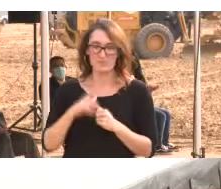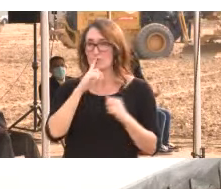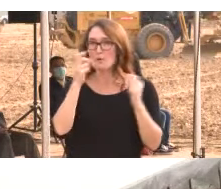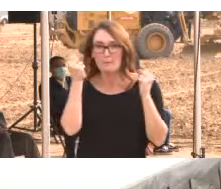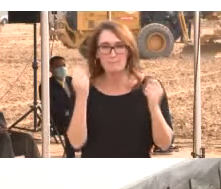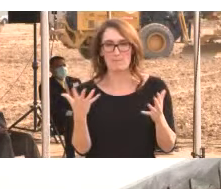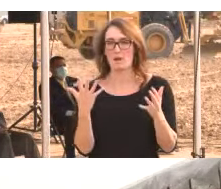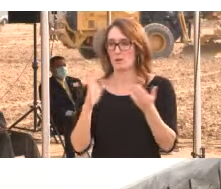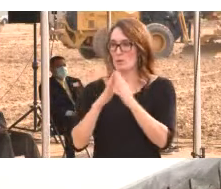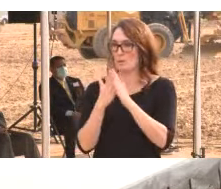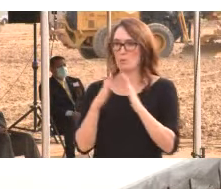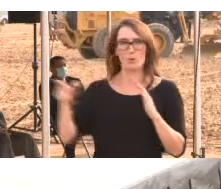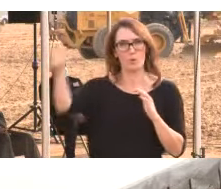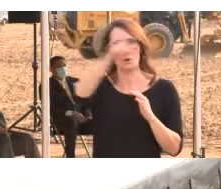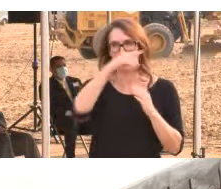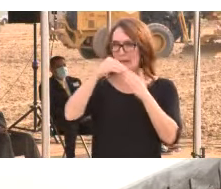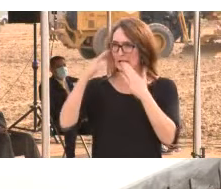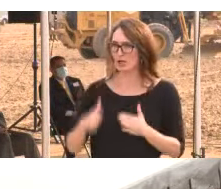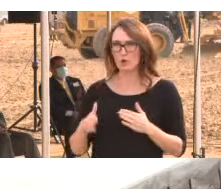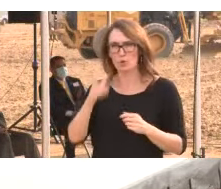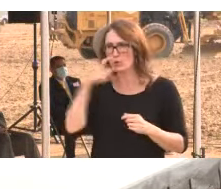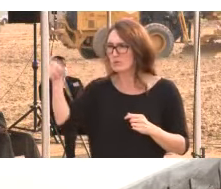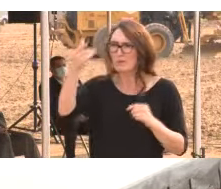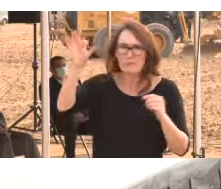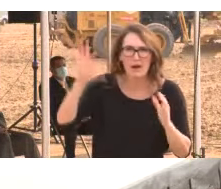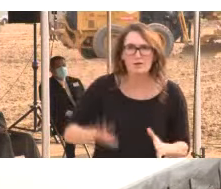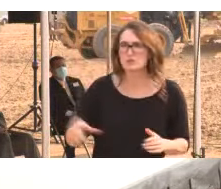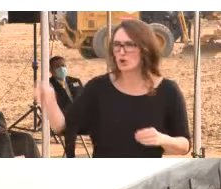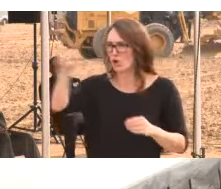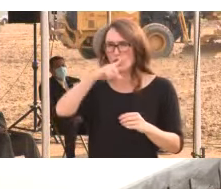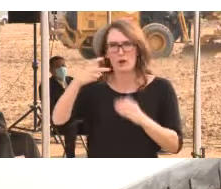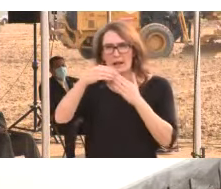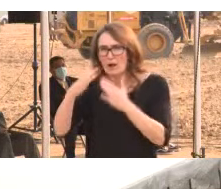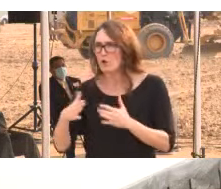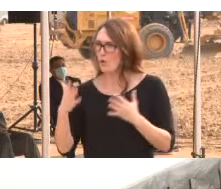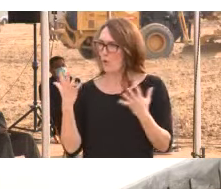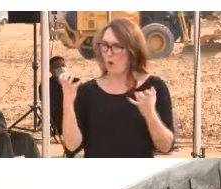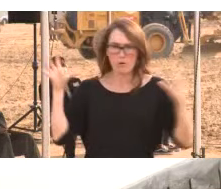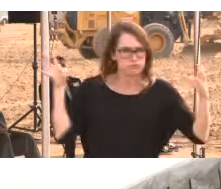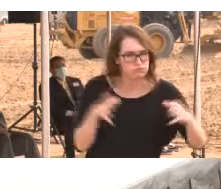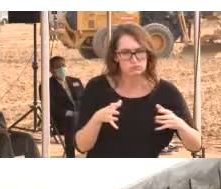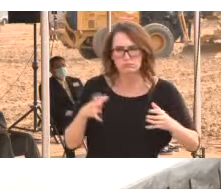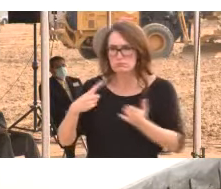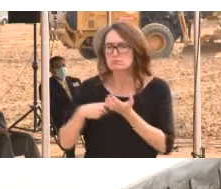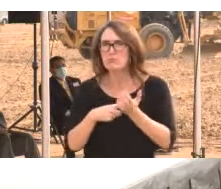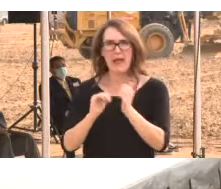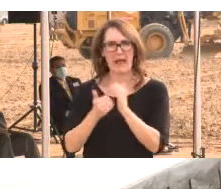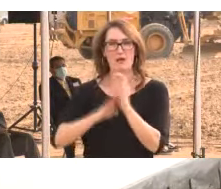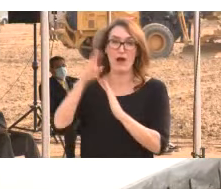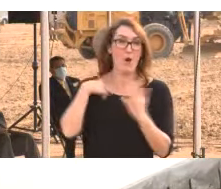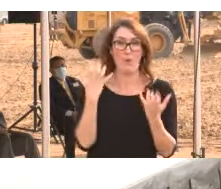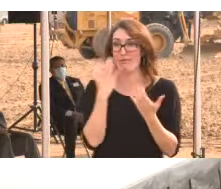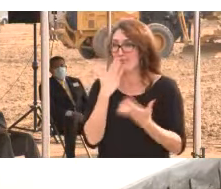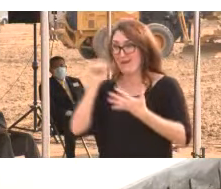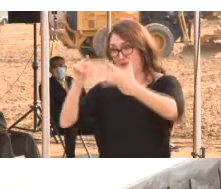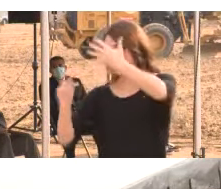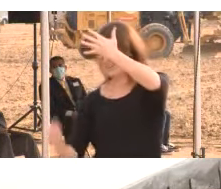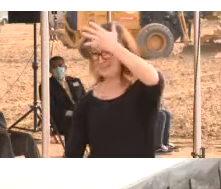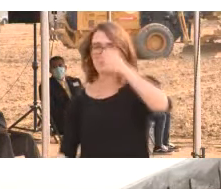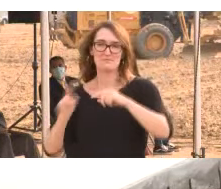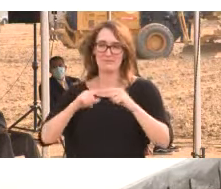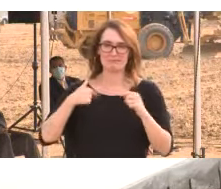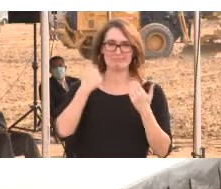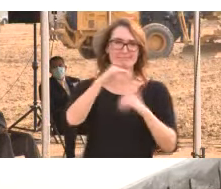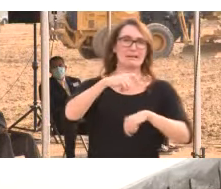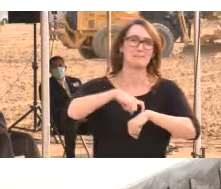Community leaders, leaders of faith have come together, and there are so many others that I want to thank, but time kind of doesn't allow me to